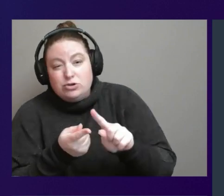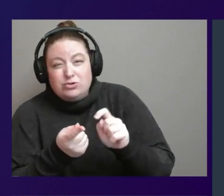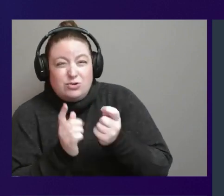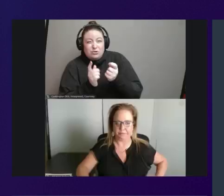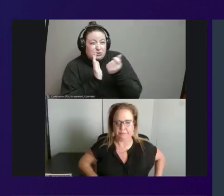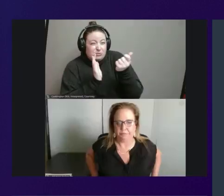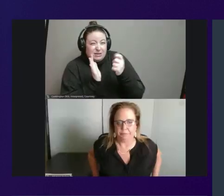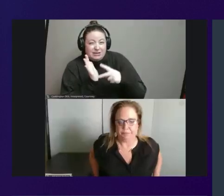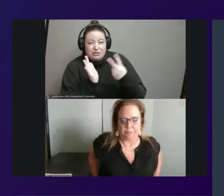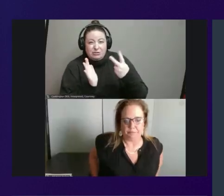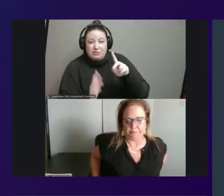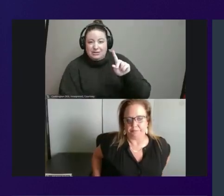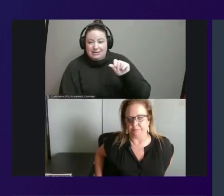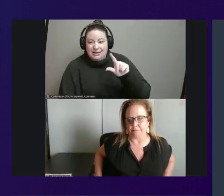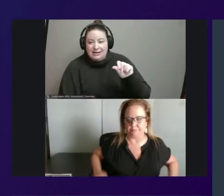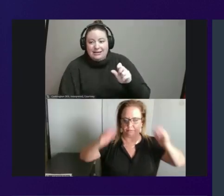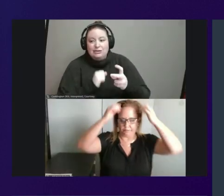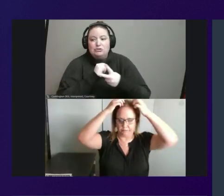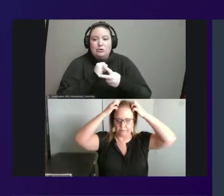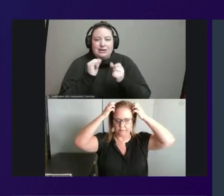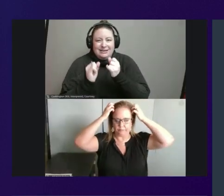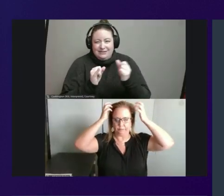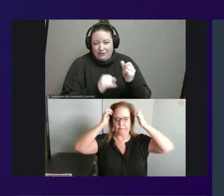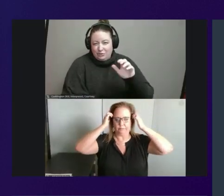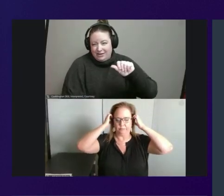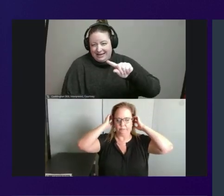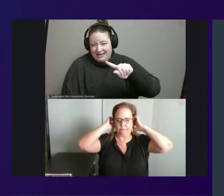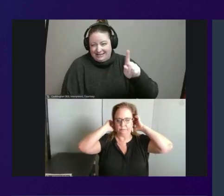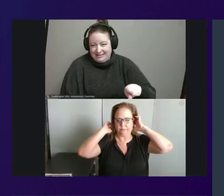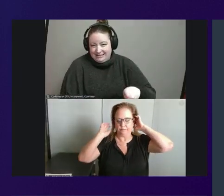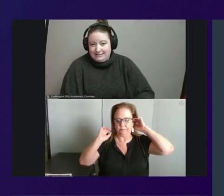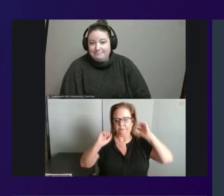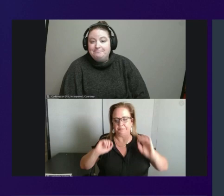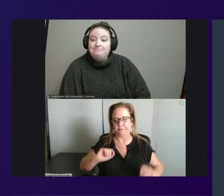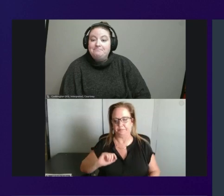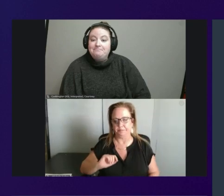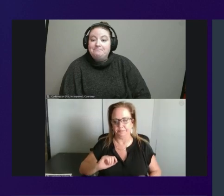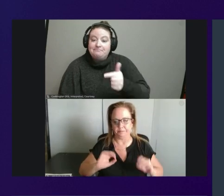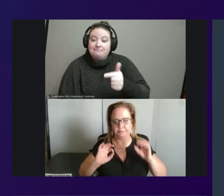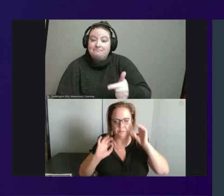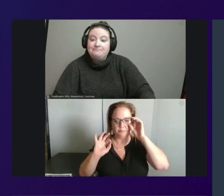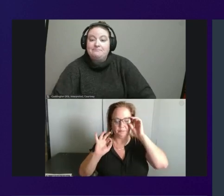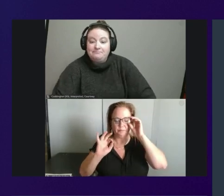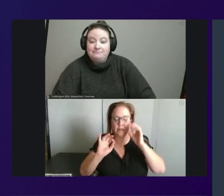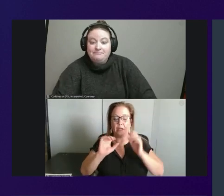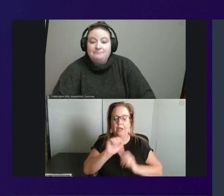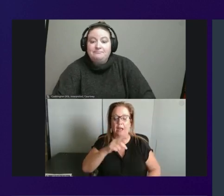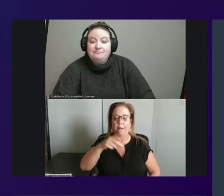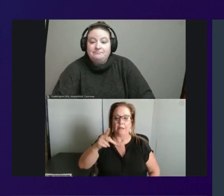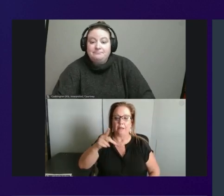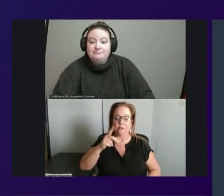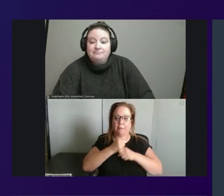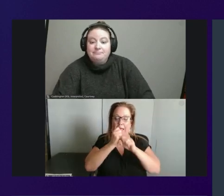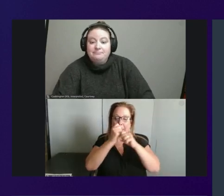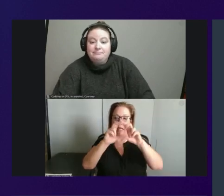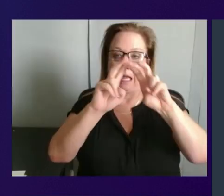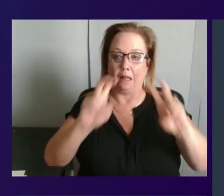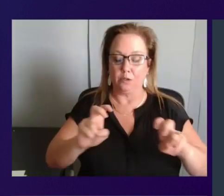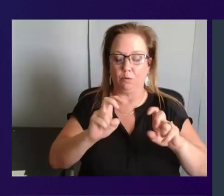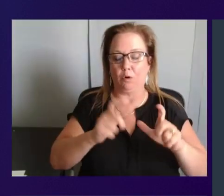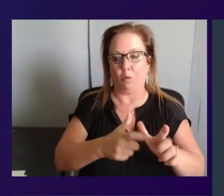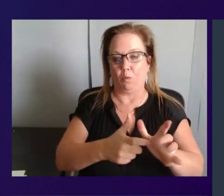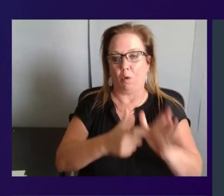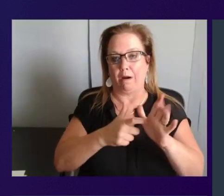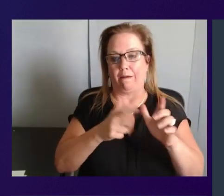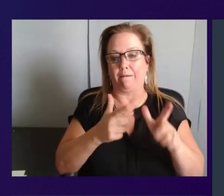stored in individual availability zones. Last, data-intensive applications like analytics require fast access